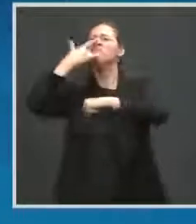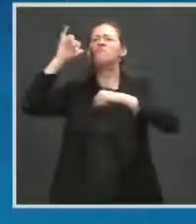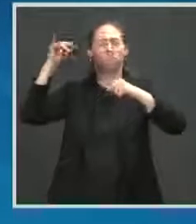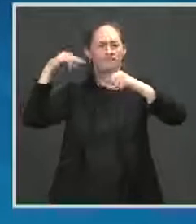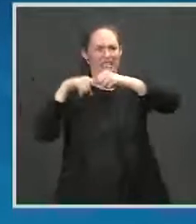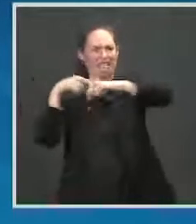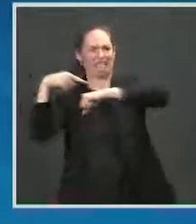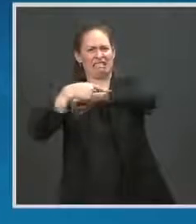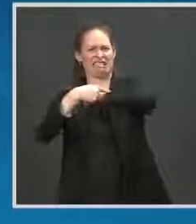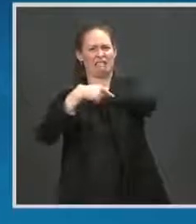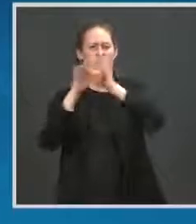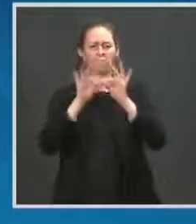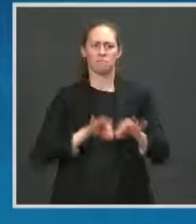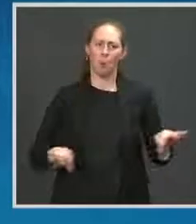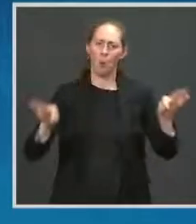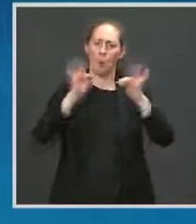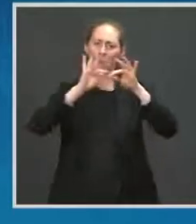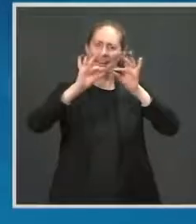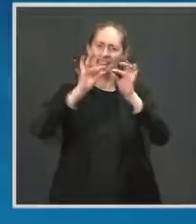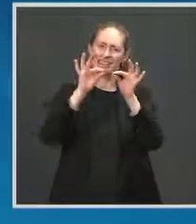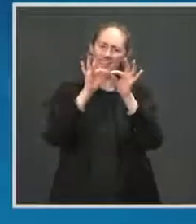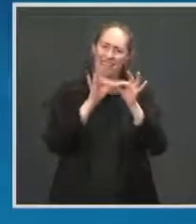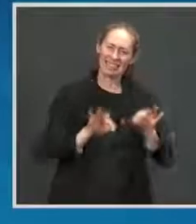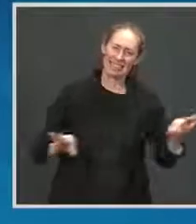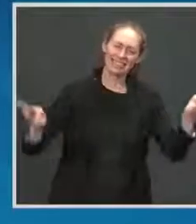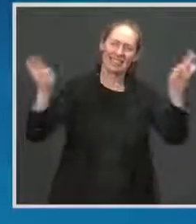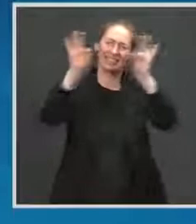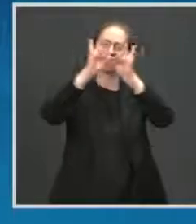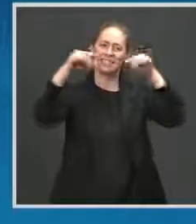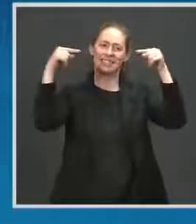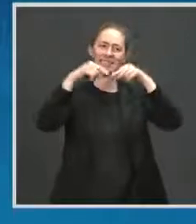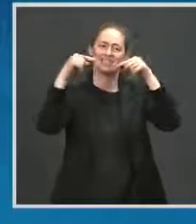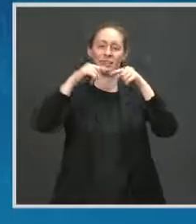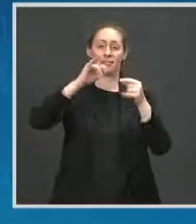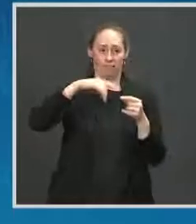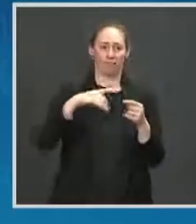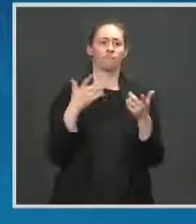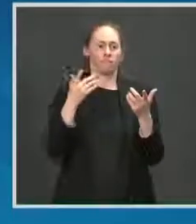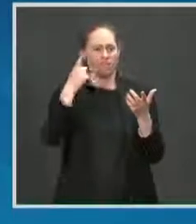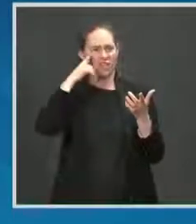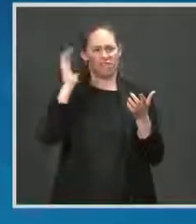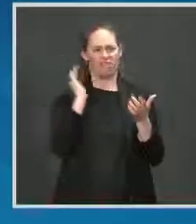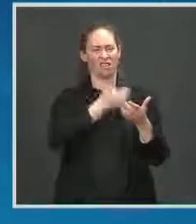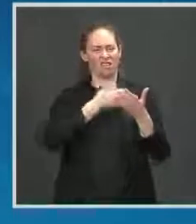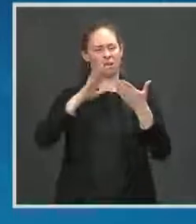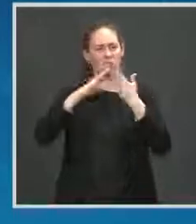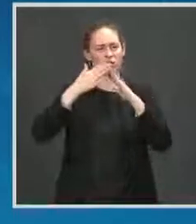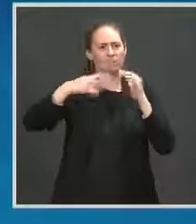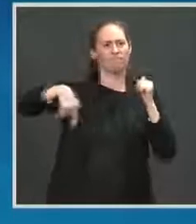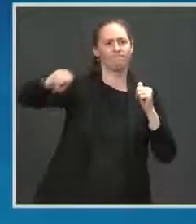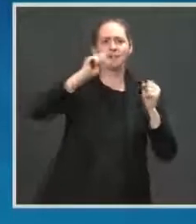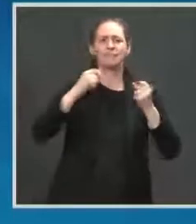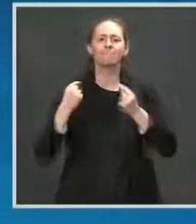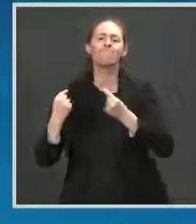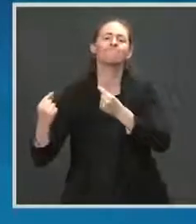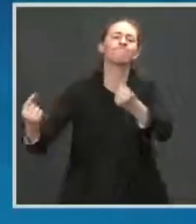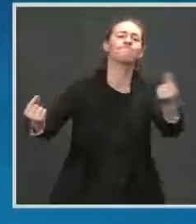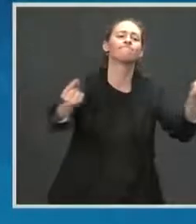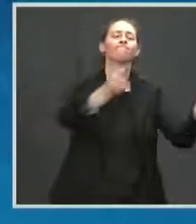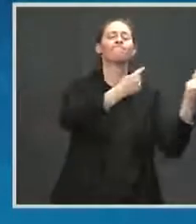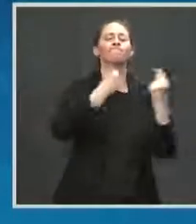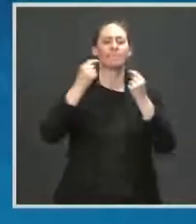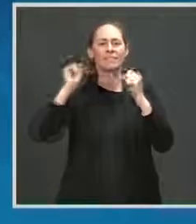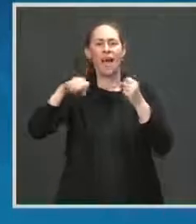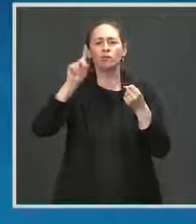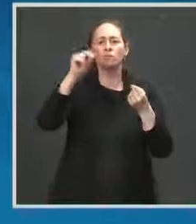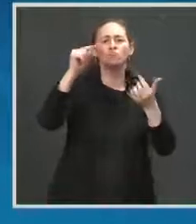the infrastructure that allows us to be productive, to do the work that we must do, to